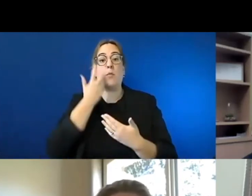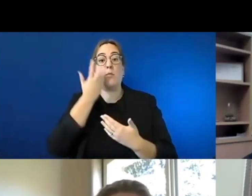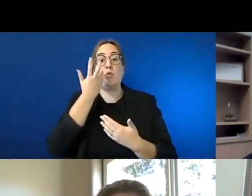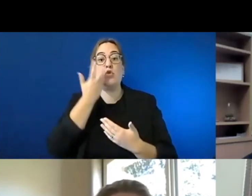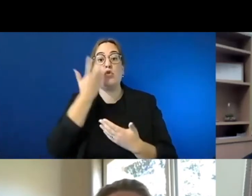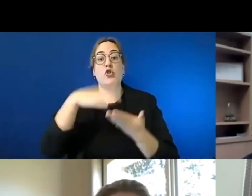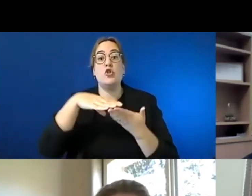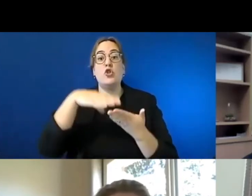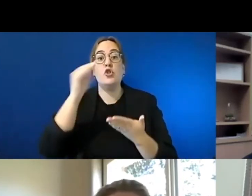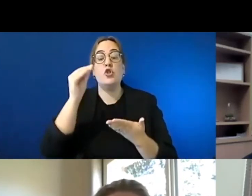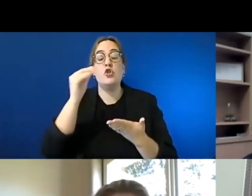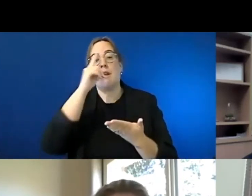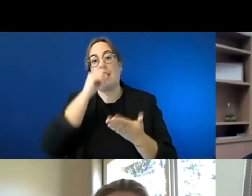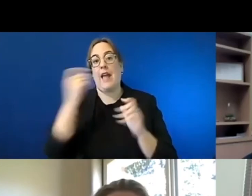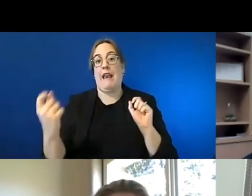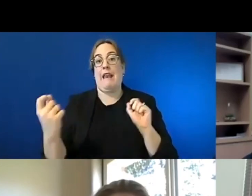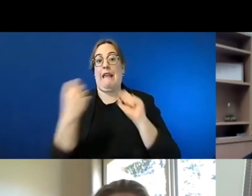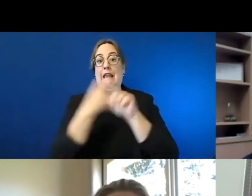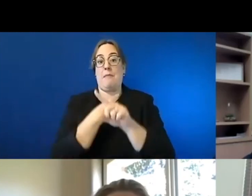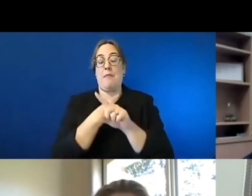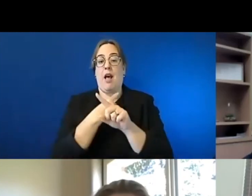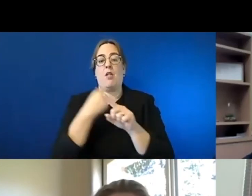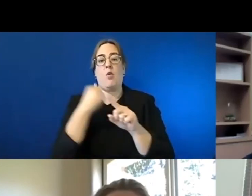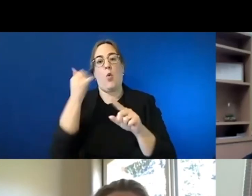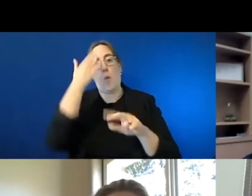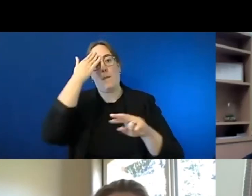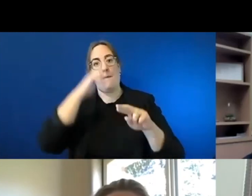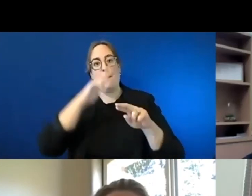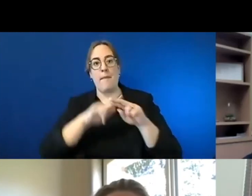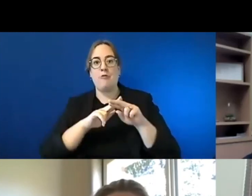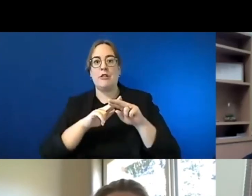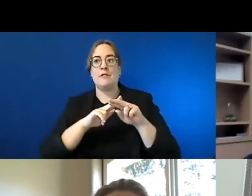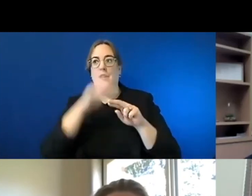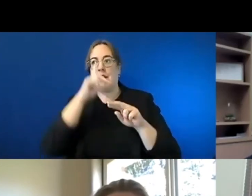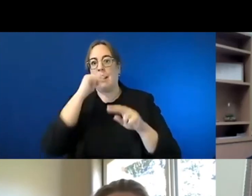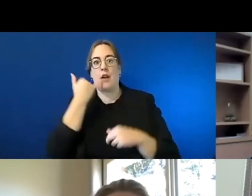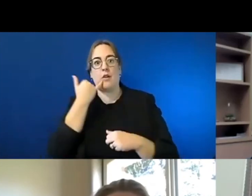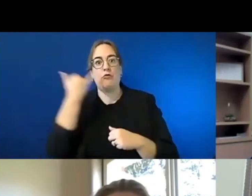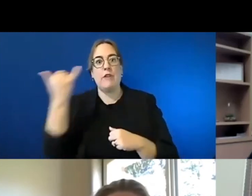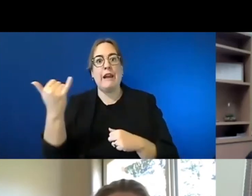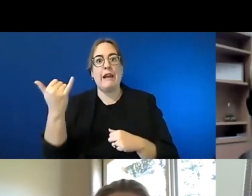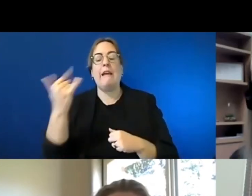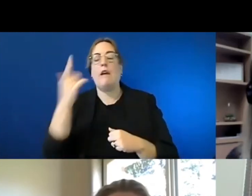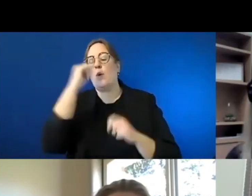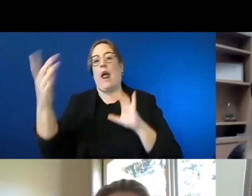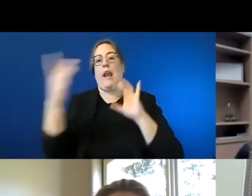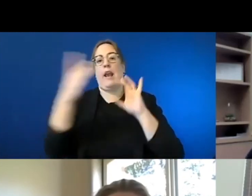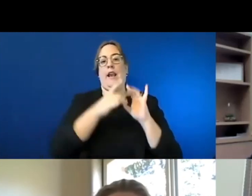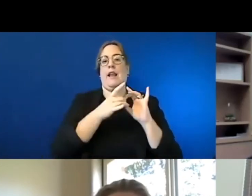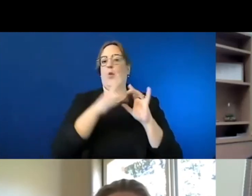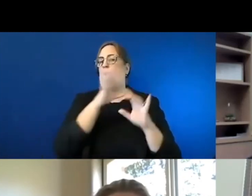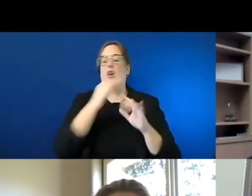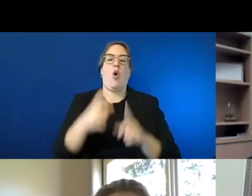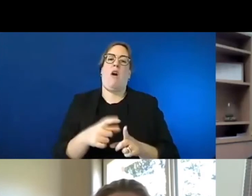or they'll get one of the team to give you or your parents a call. So it's a really easy way to link in with us. We're not hard to get hold of.